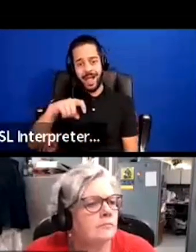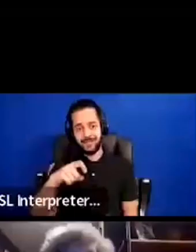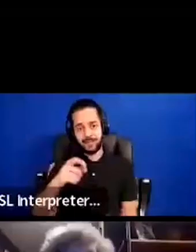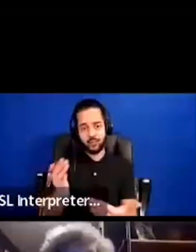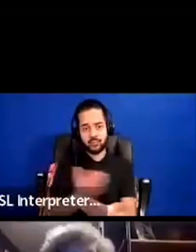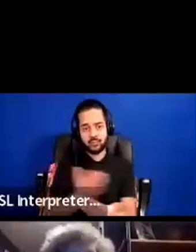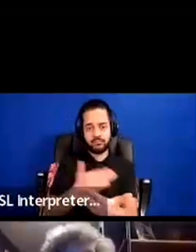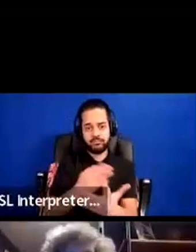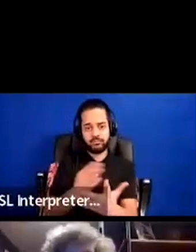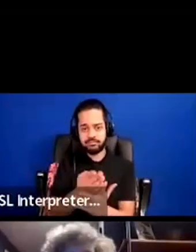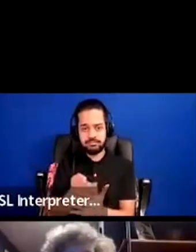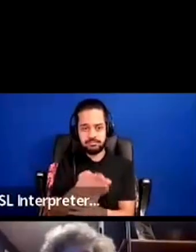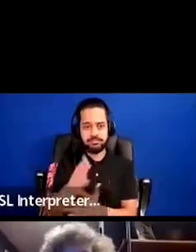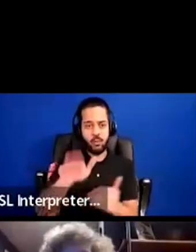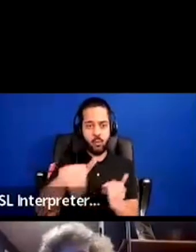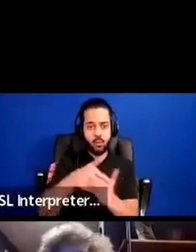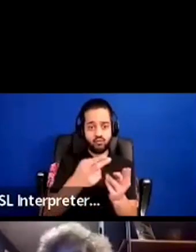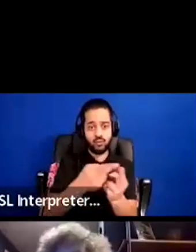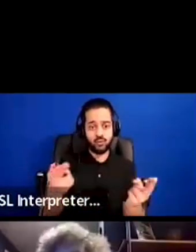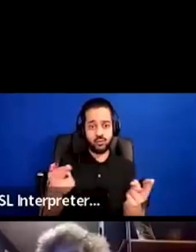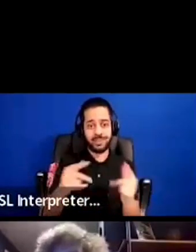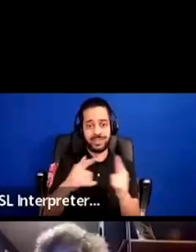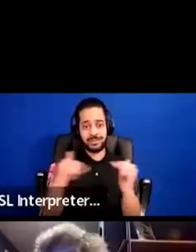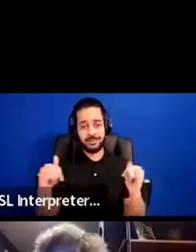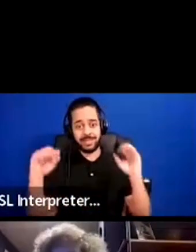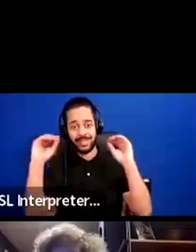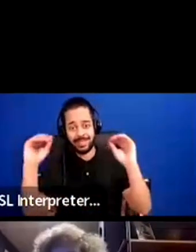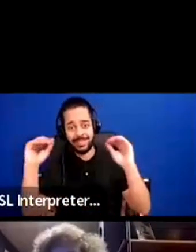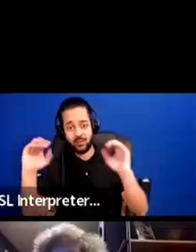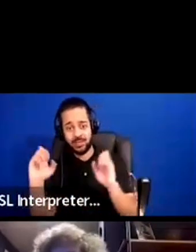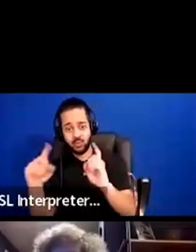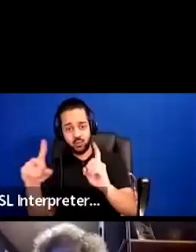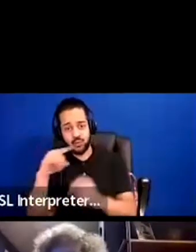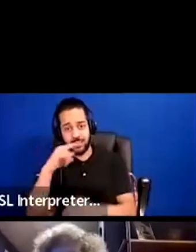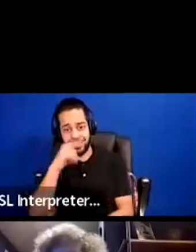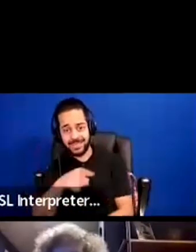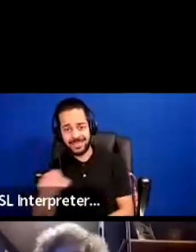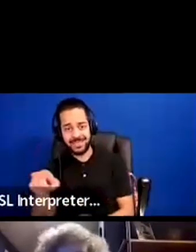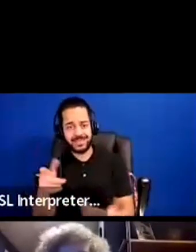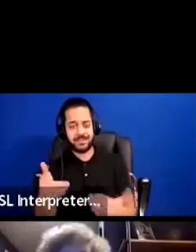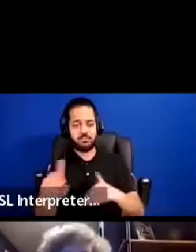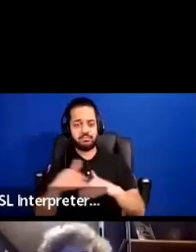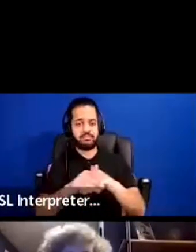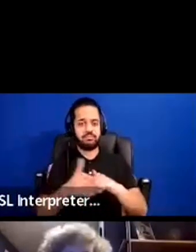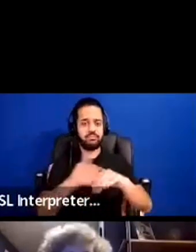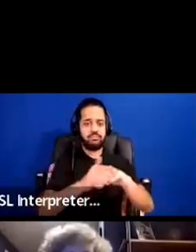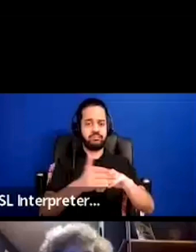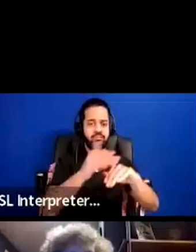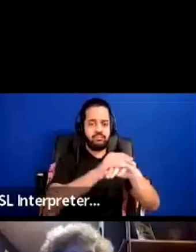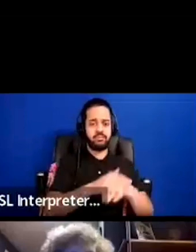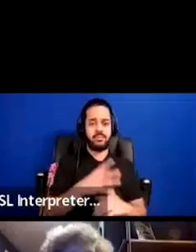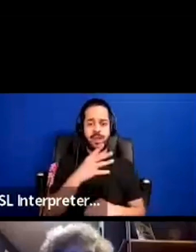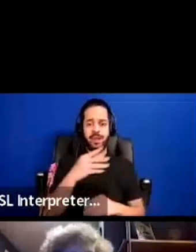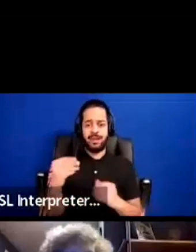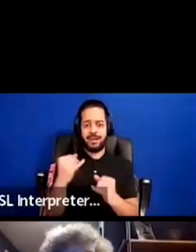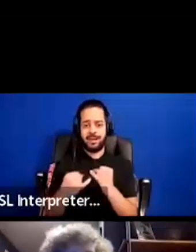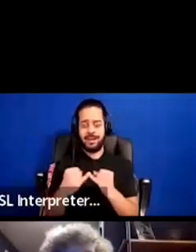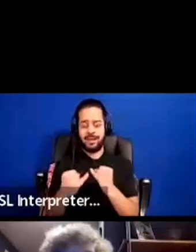items while we're also trying to educate kiddos. And then I think one of the last things is just